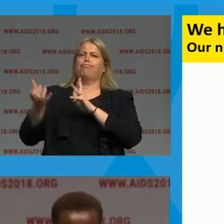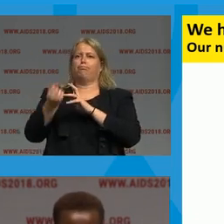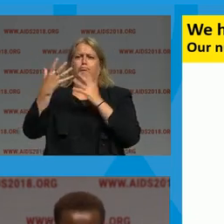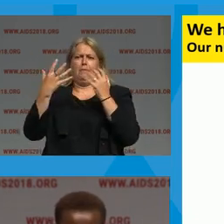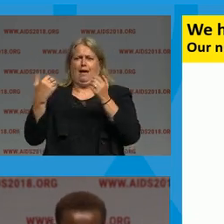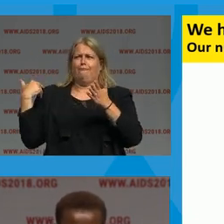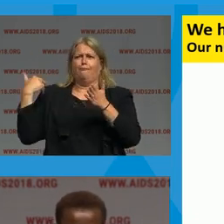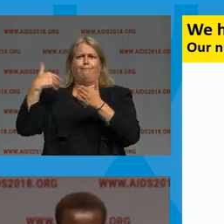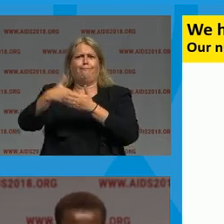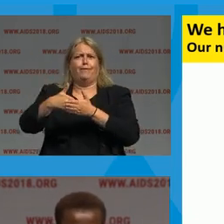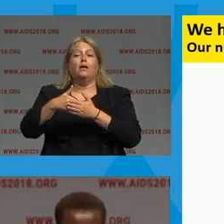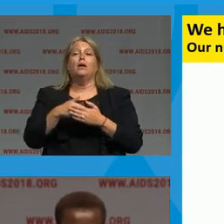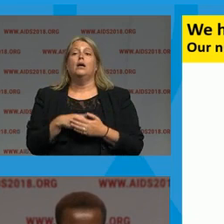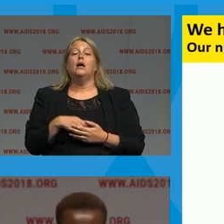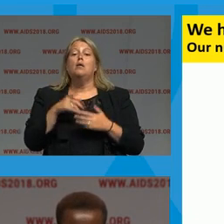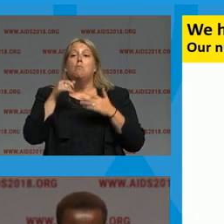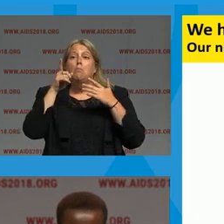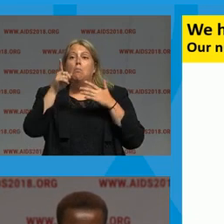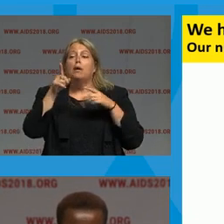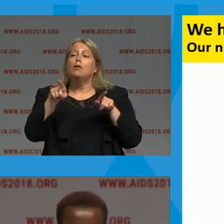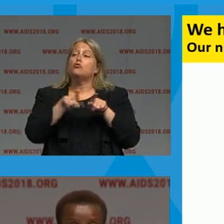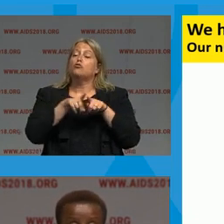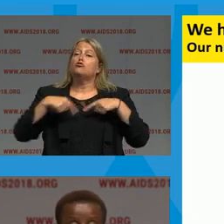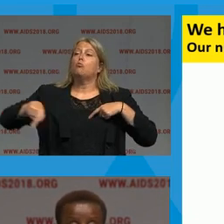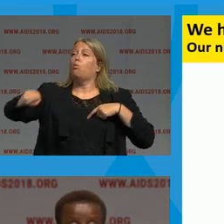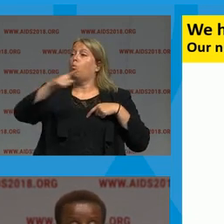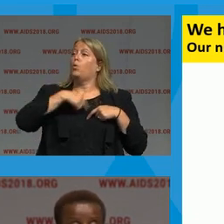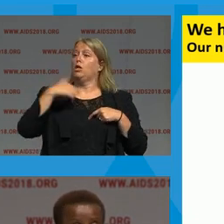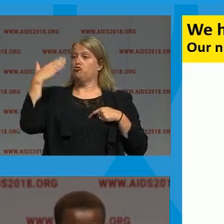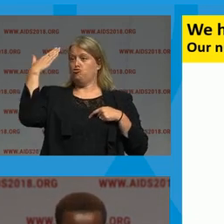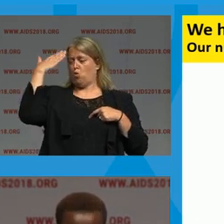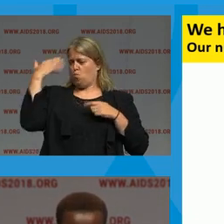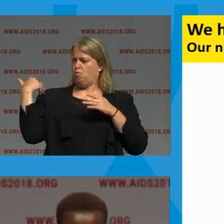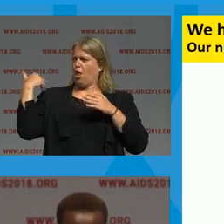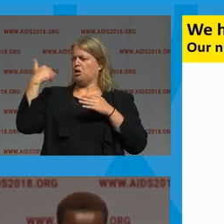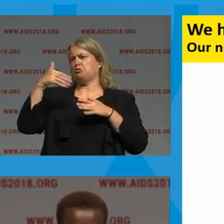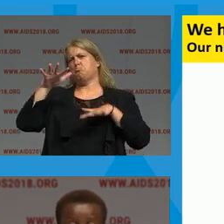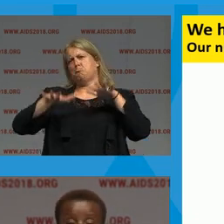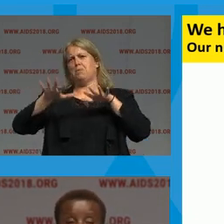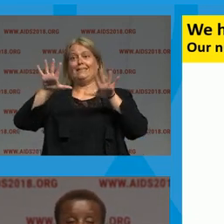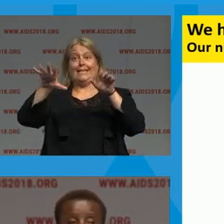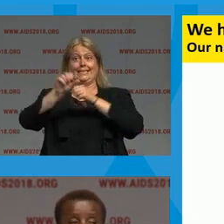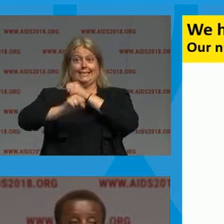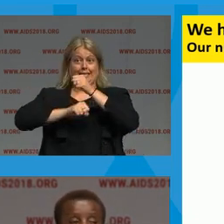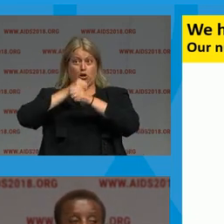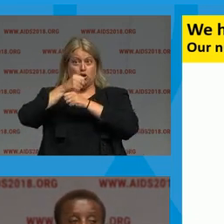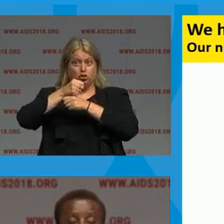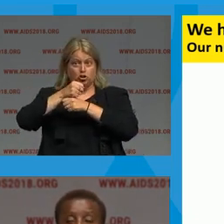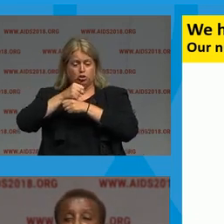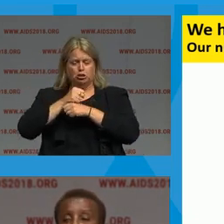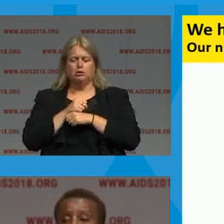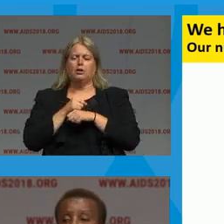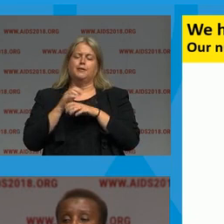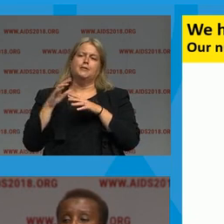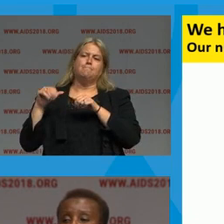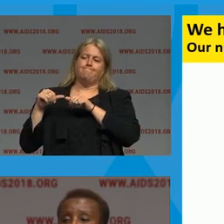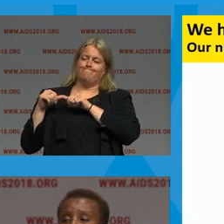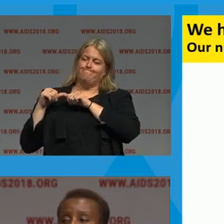far. But we also know that for the last almost decade, we have consistently had